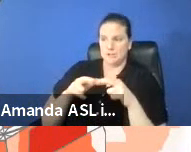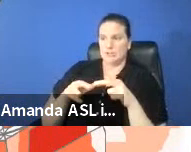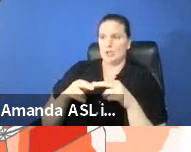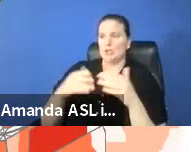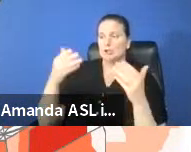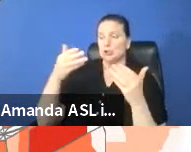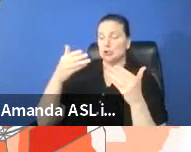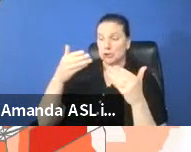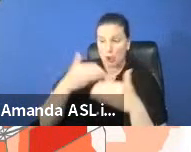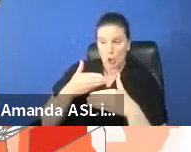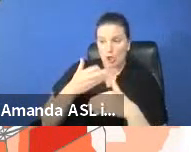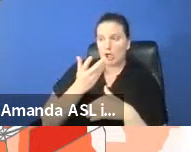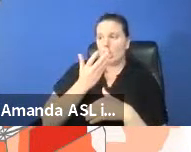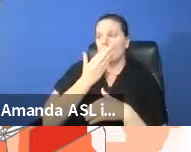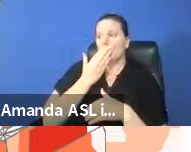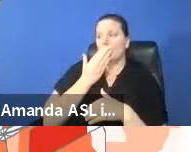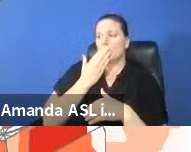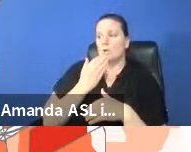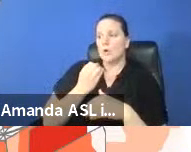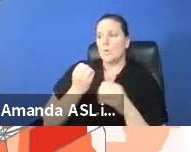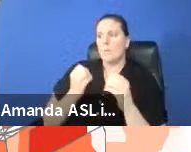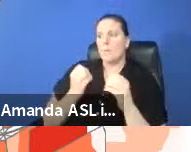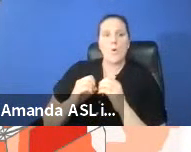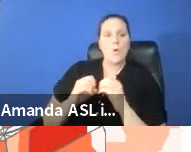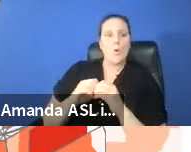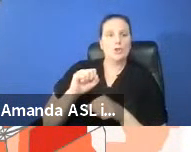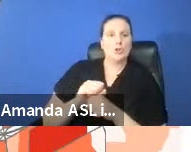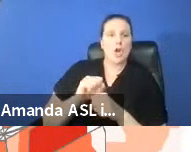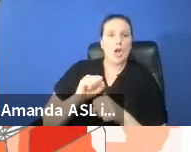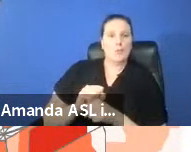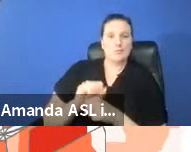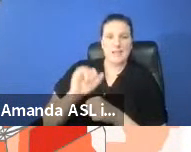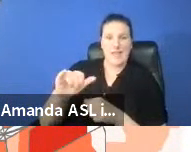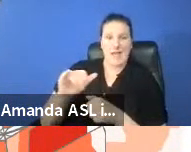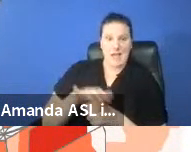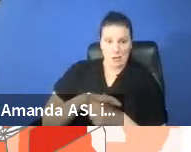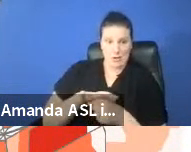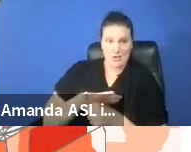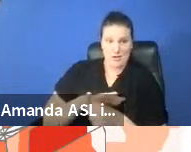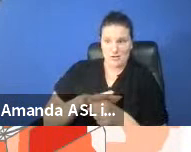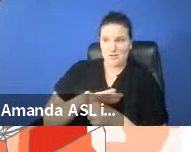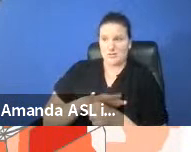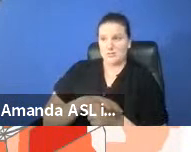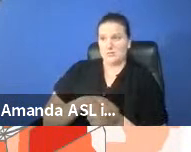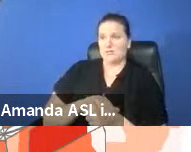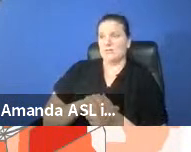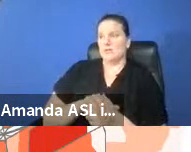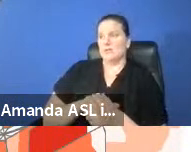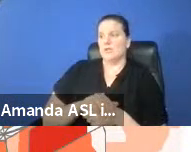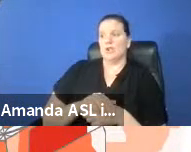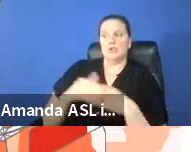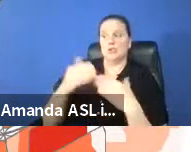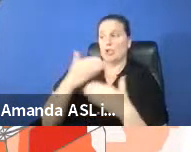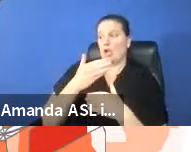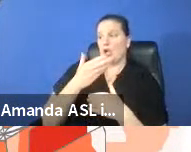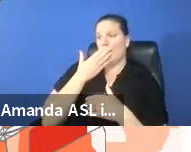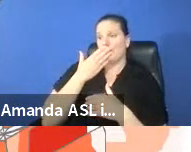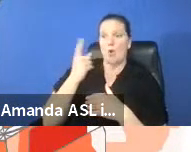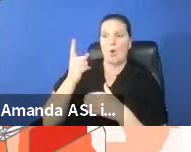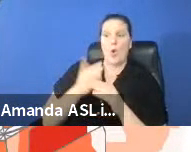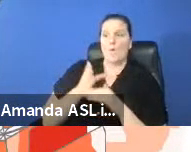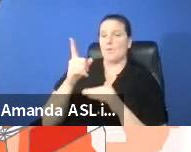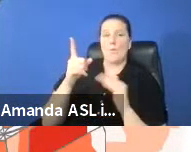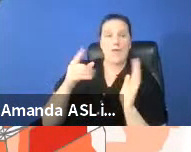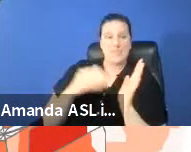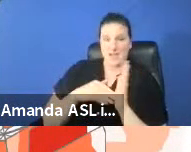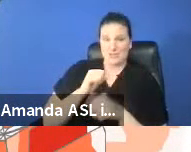darker the color, the more jobs are in that area. So the darkest color is over 1,000 jobs in those